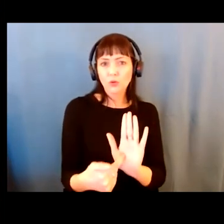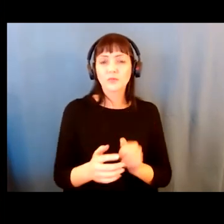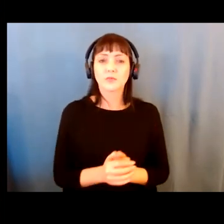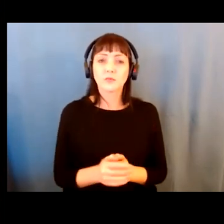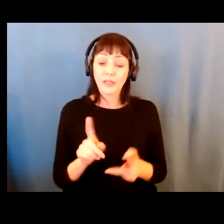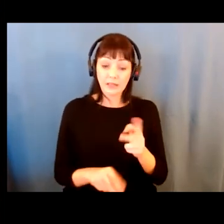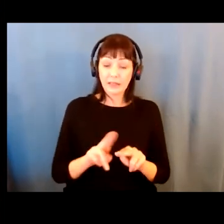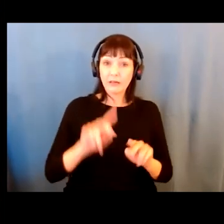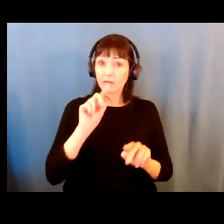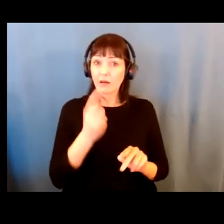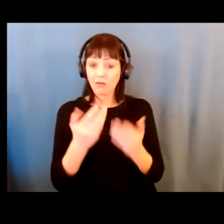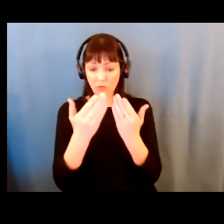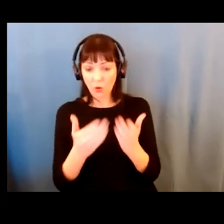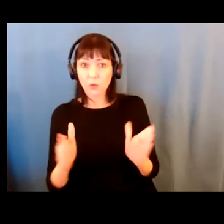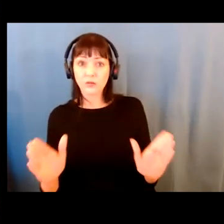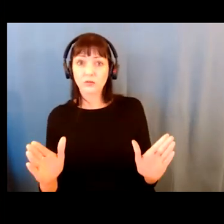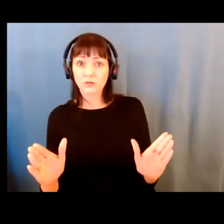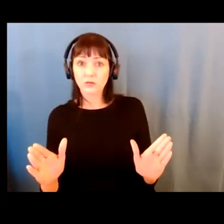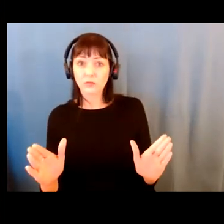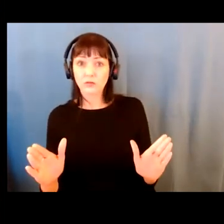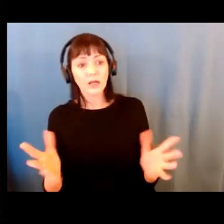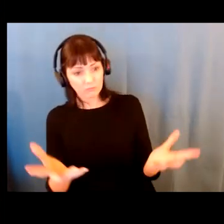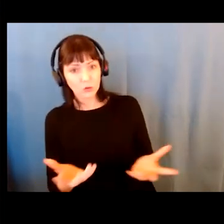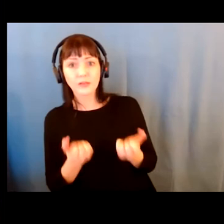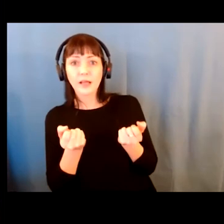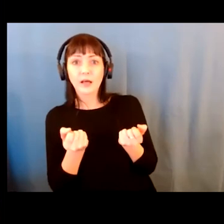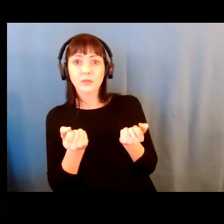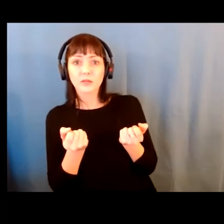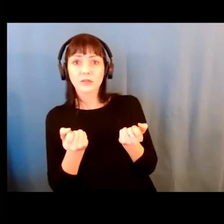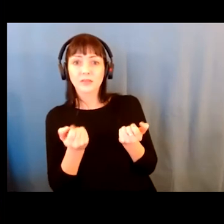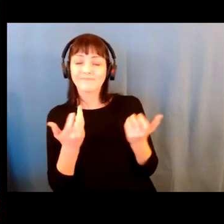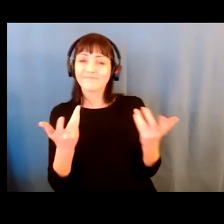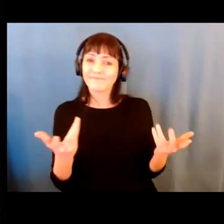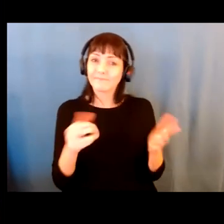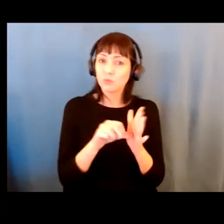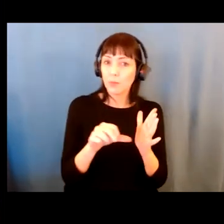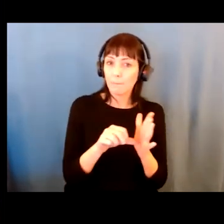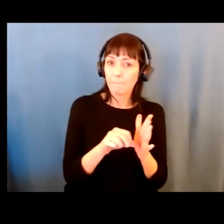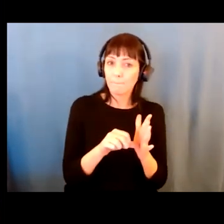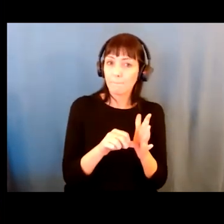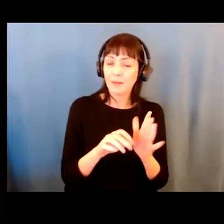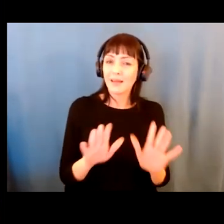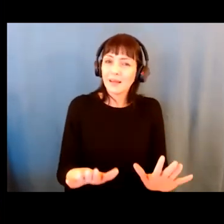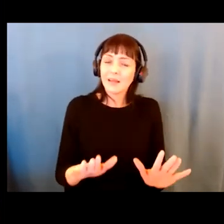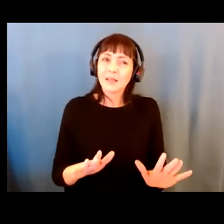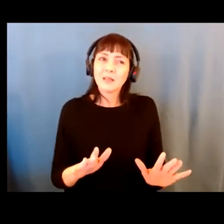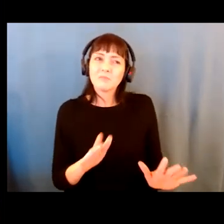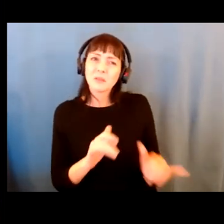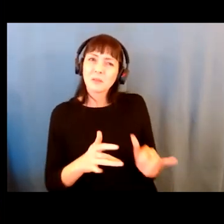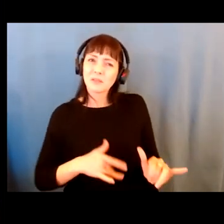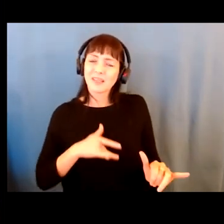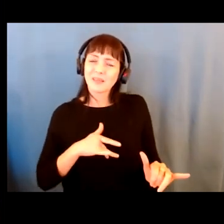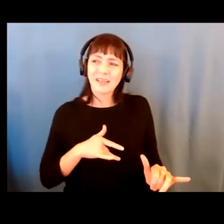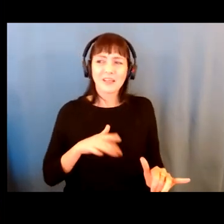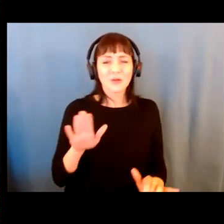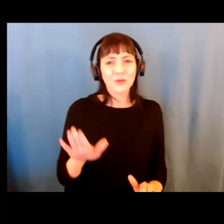of perception. In some ways, you've got to feel sorry for people. I'm not sorry for them because they're the power holders, but in some ways,